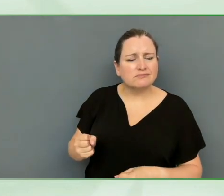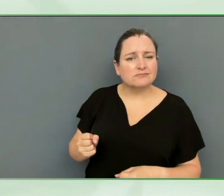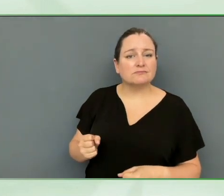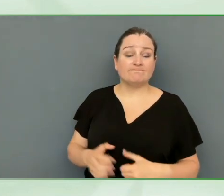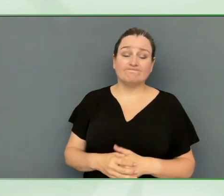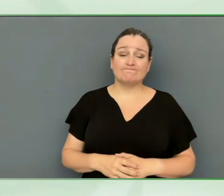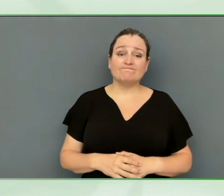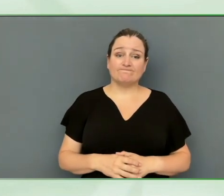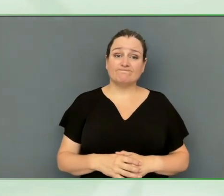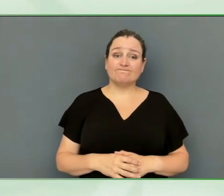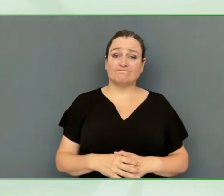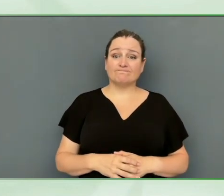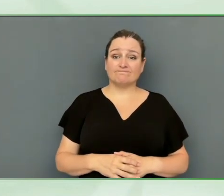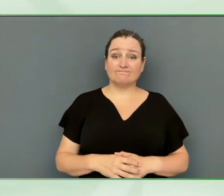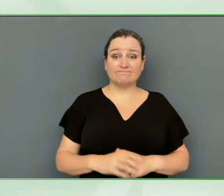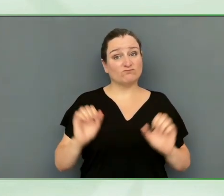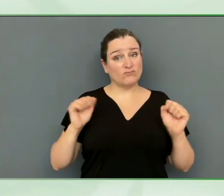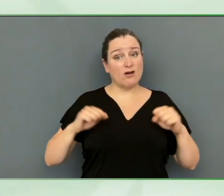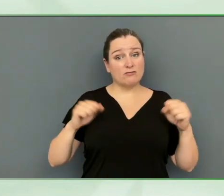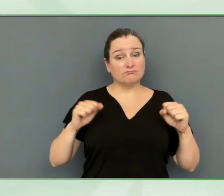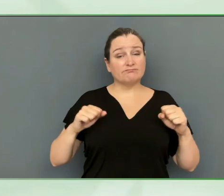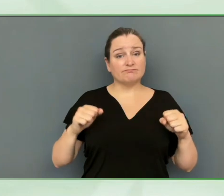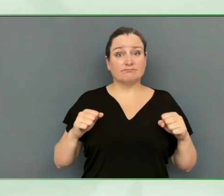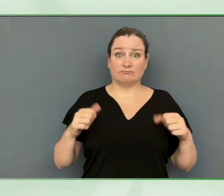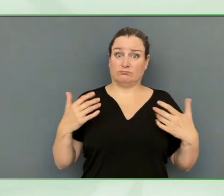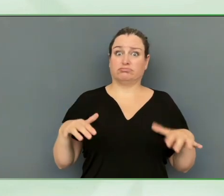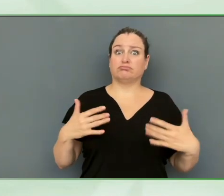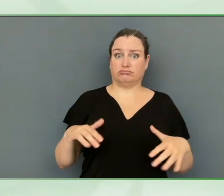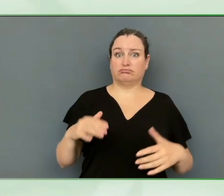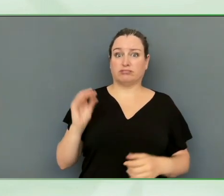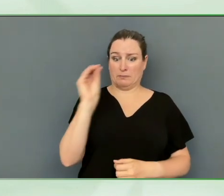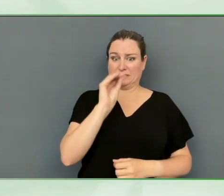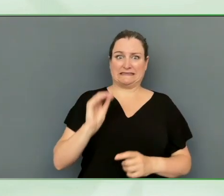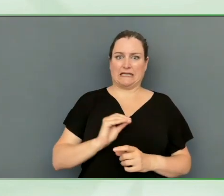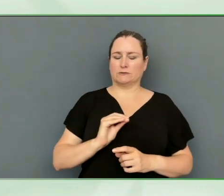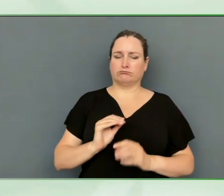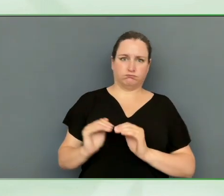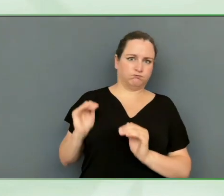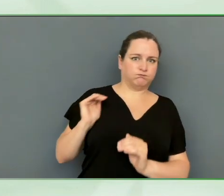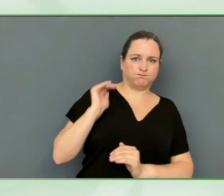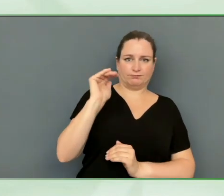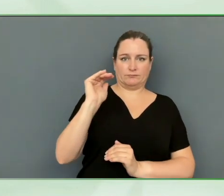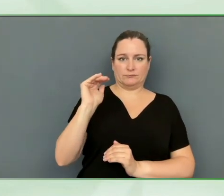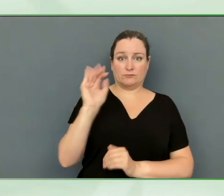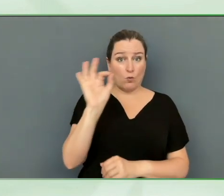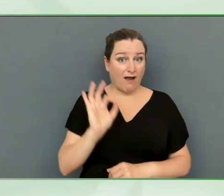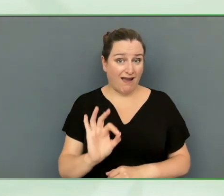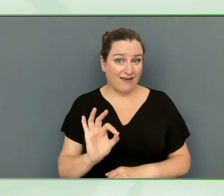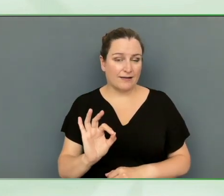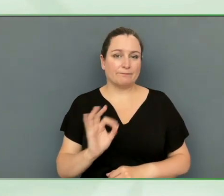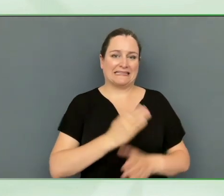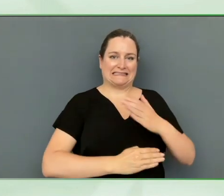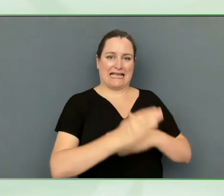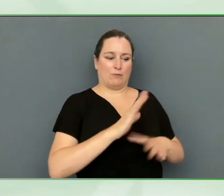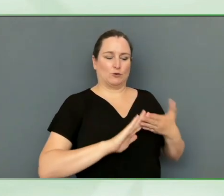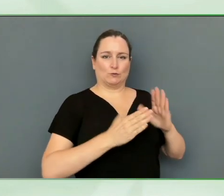number, and I think it's because of the advocacy of the disability community